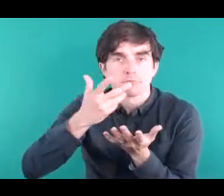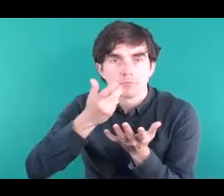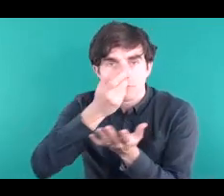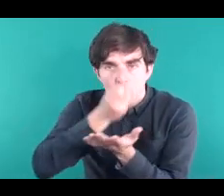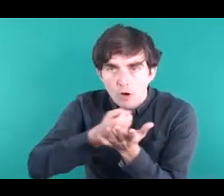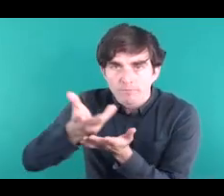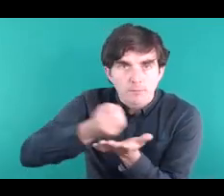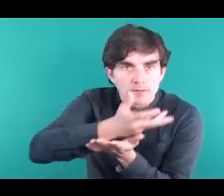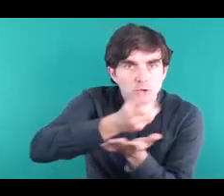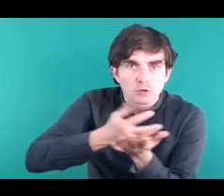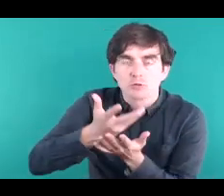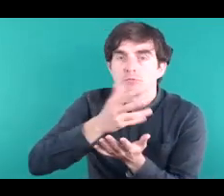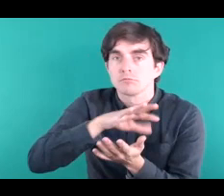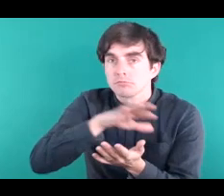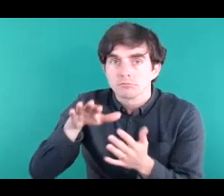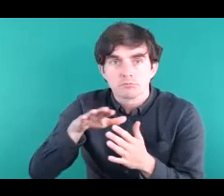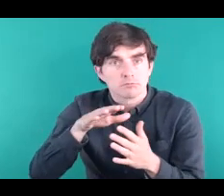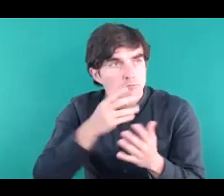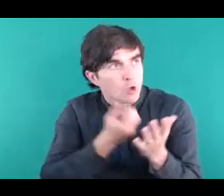Yeah, thank you.